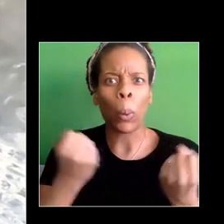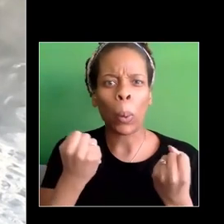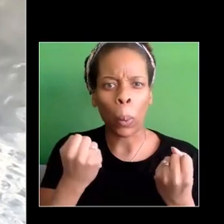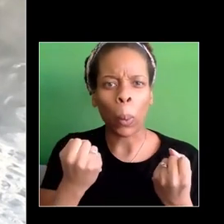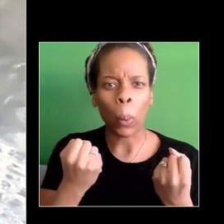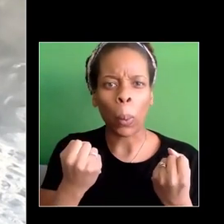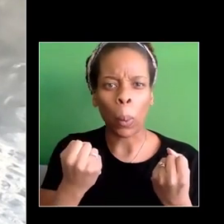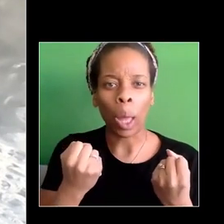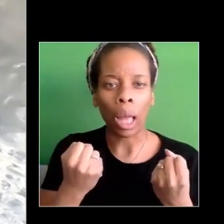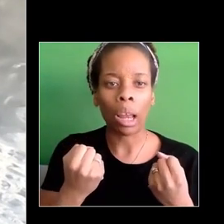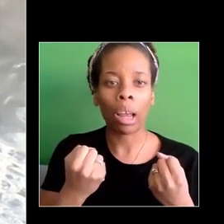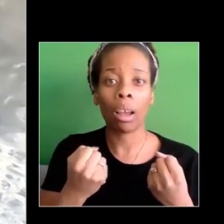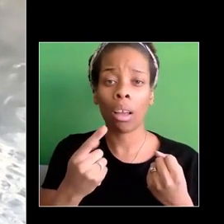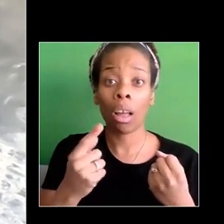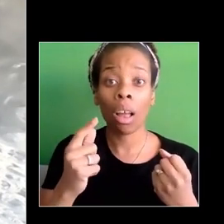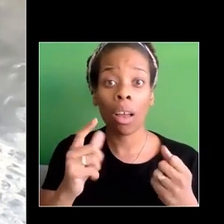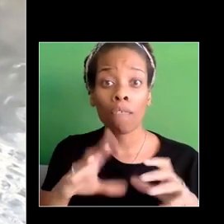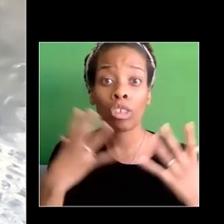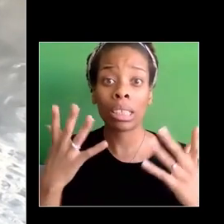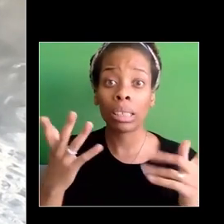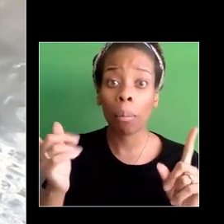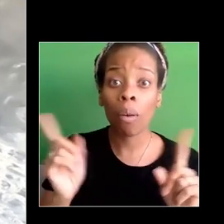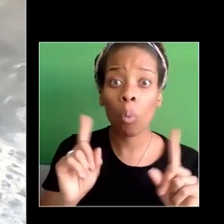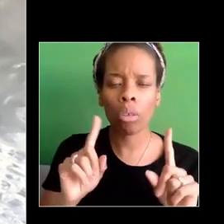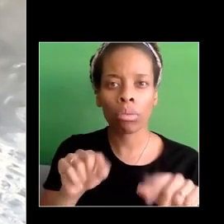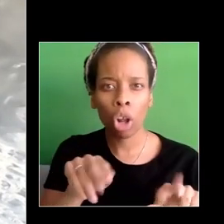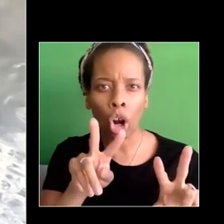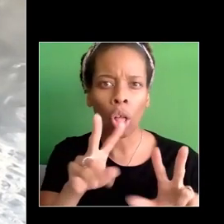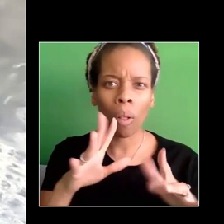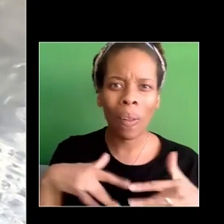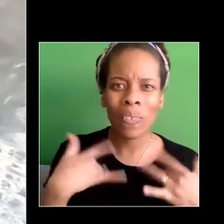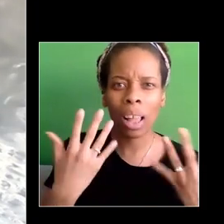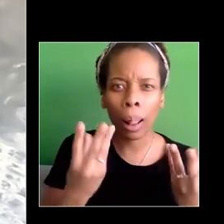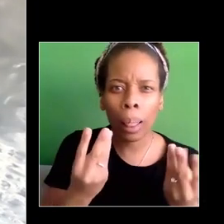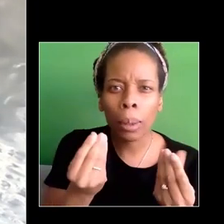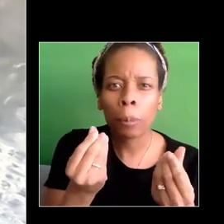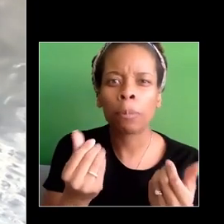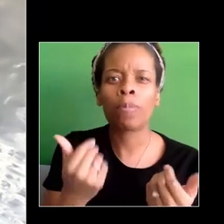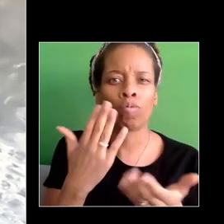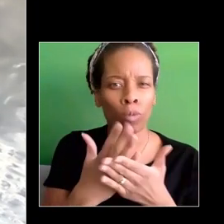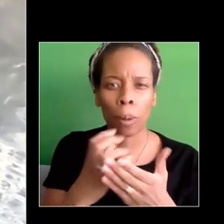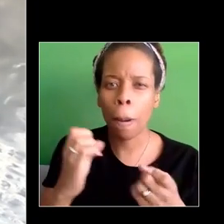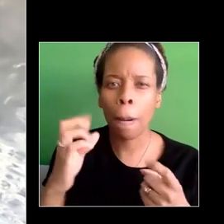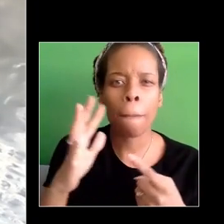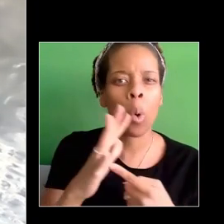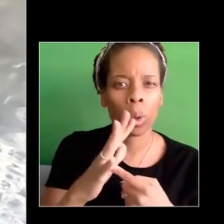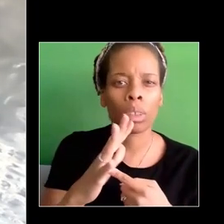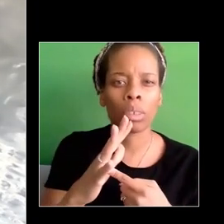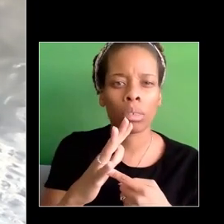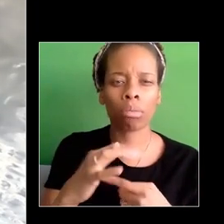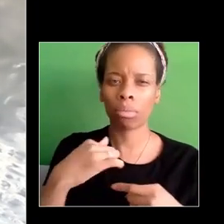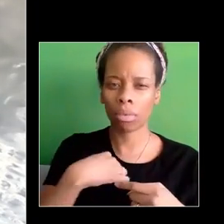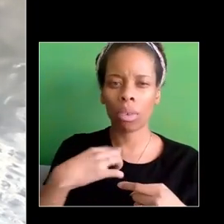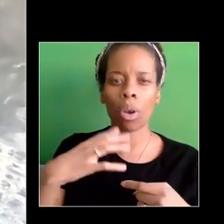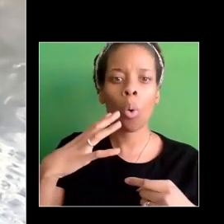allows in looking and feeling. Mm-hmm. It was very important to me that things felt